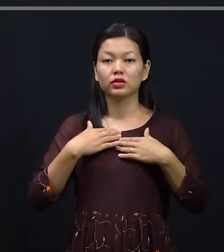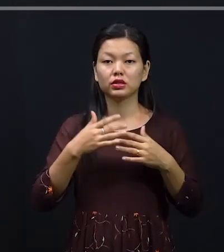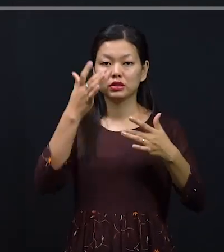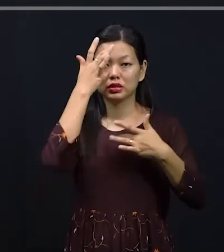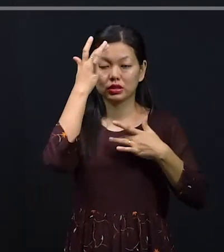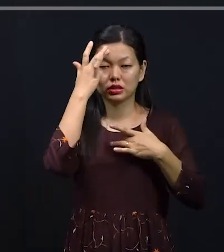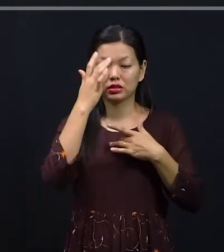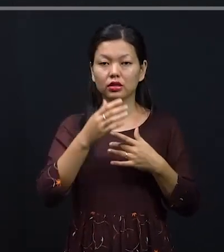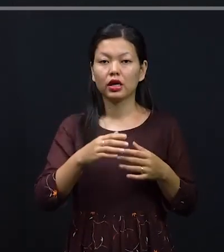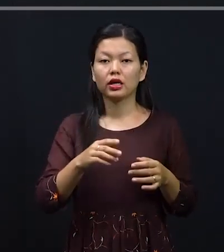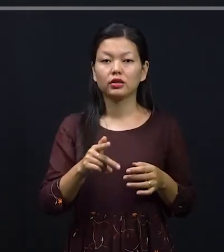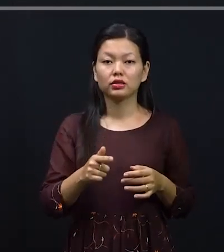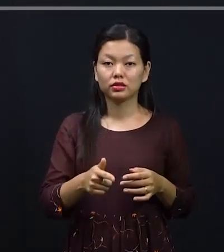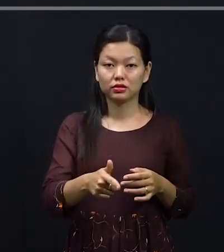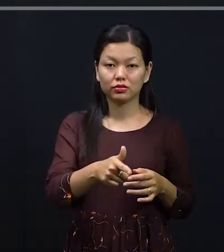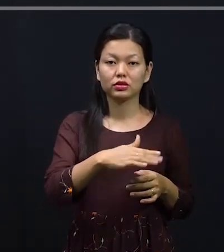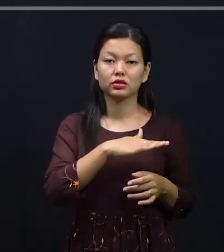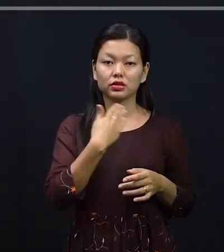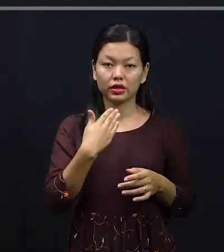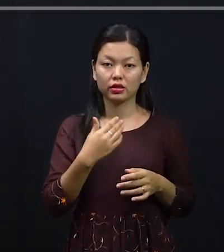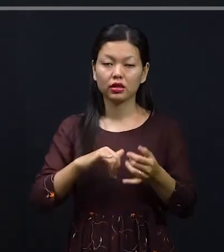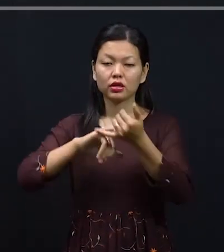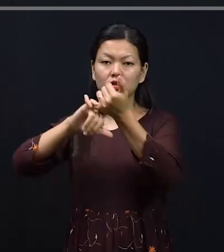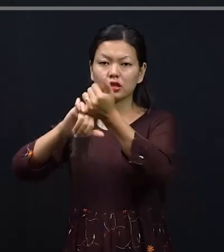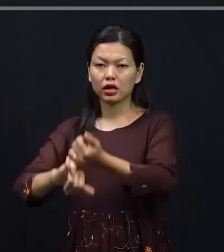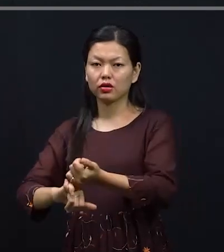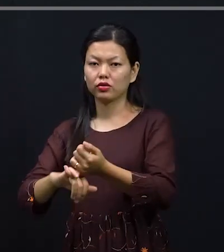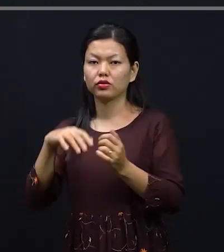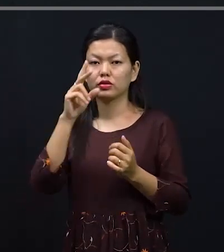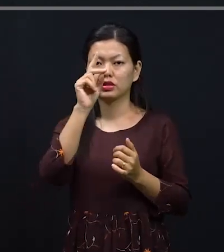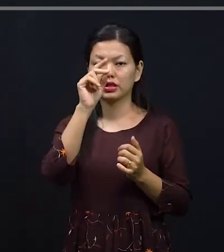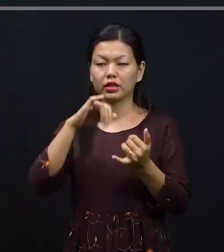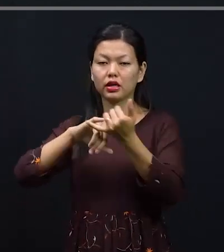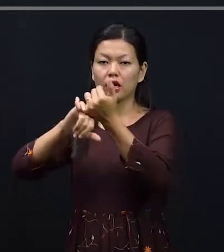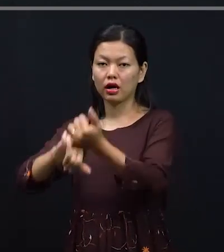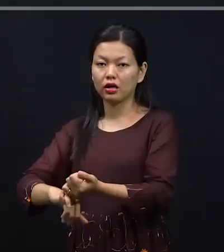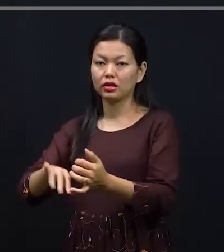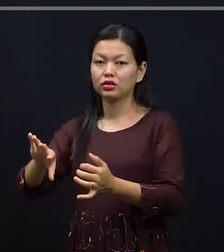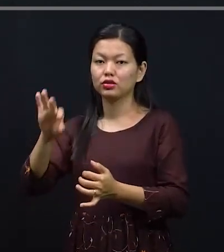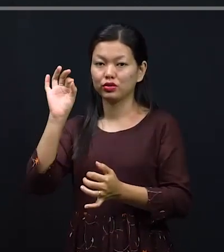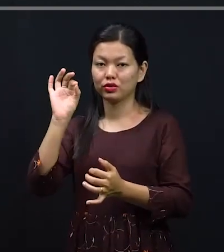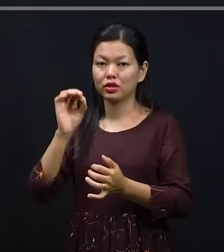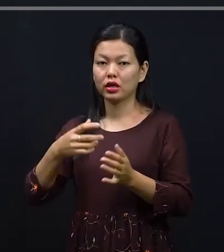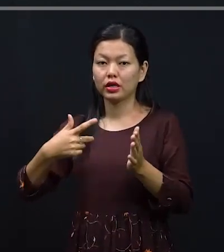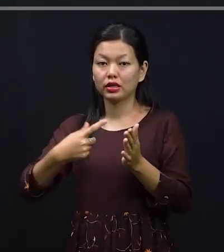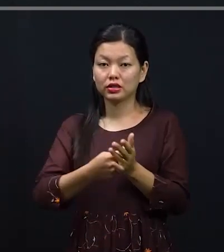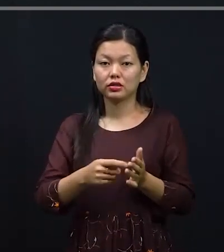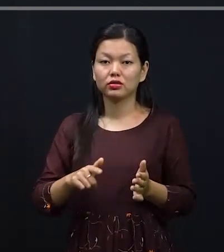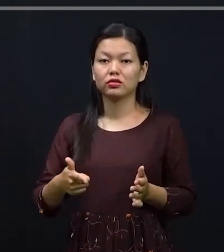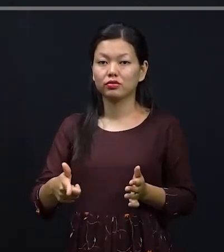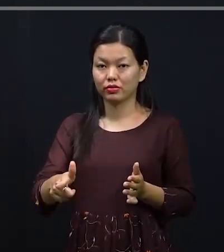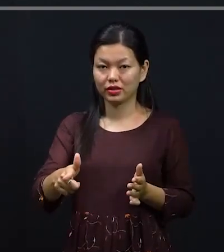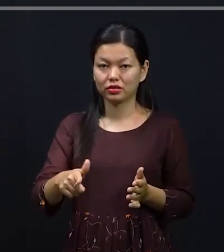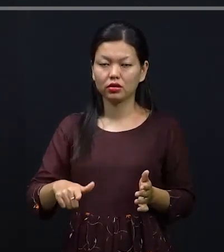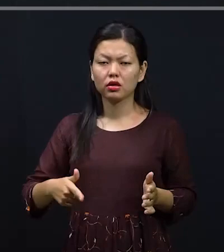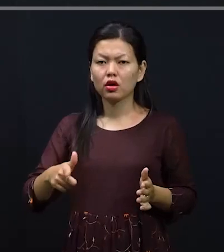pathogenic. While in the another experiment, he took the R strain, the avirulent strain, and injected into the mice, the mice did not